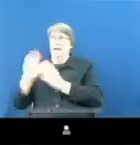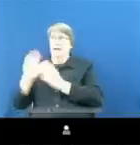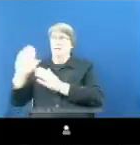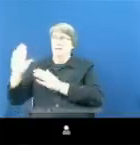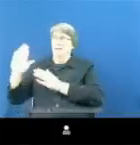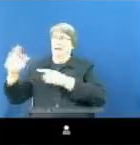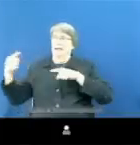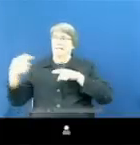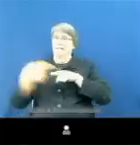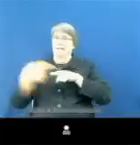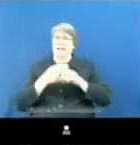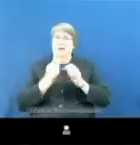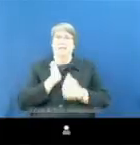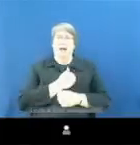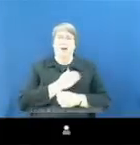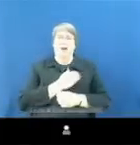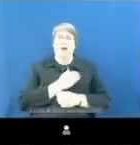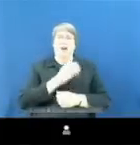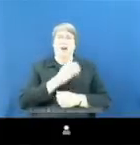Conduct.